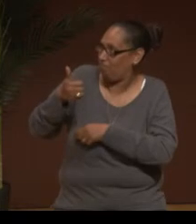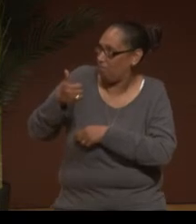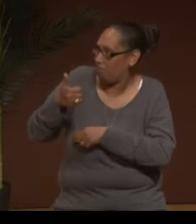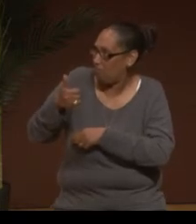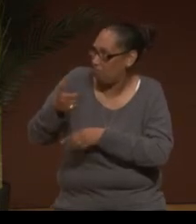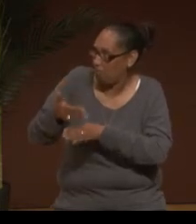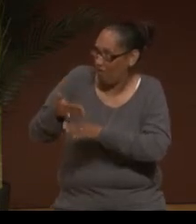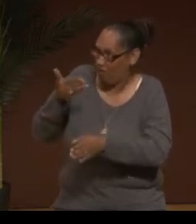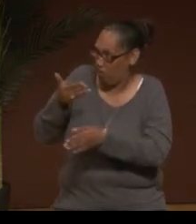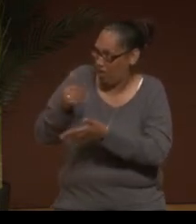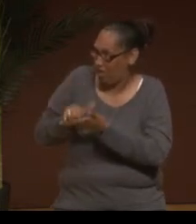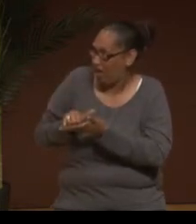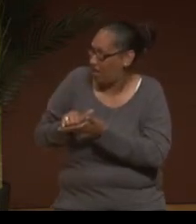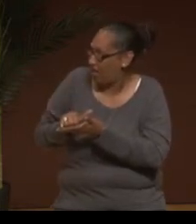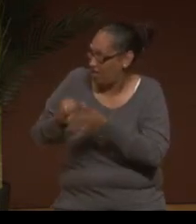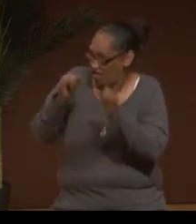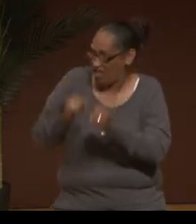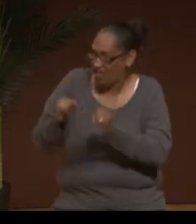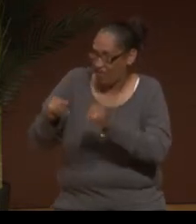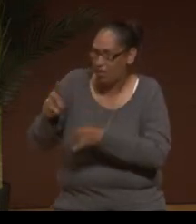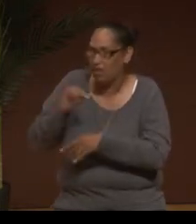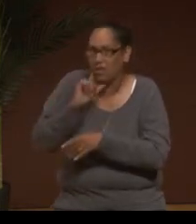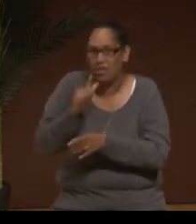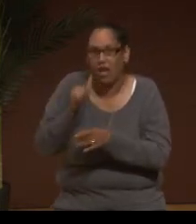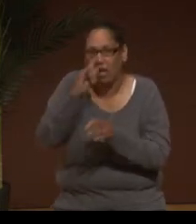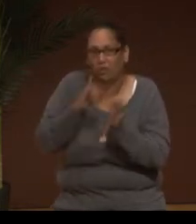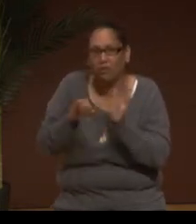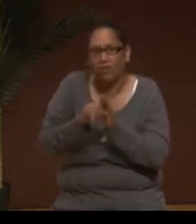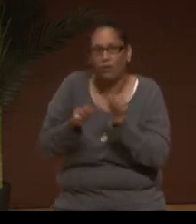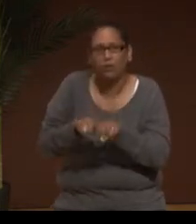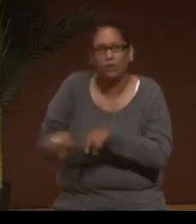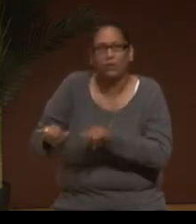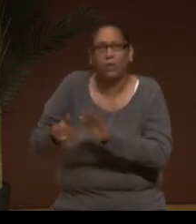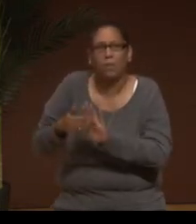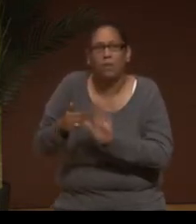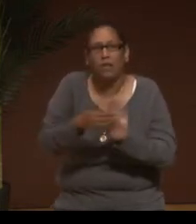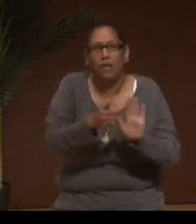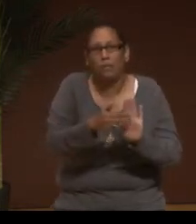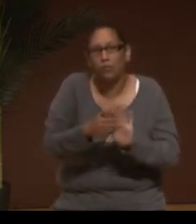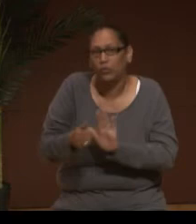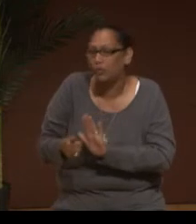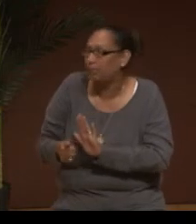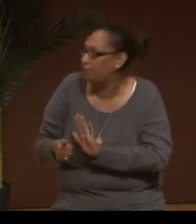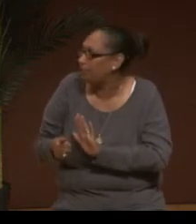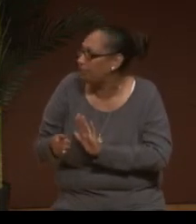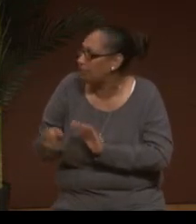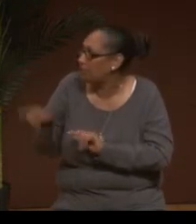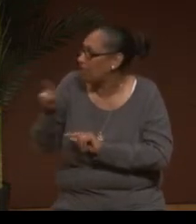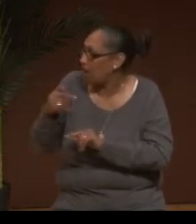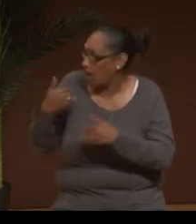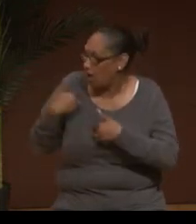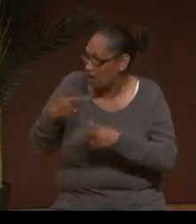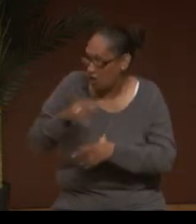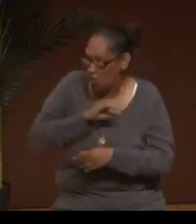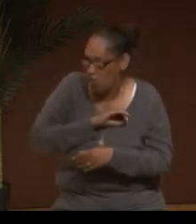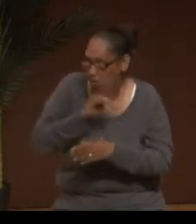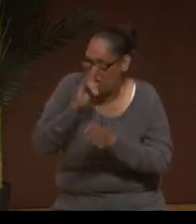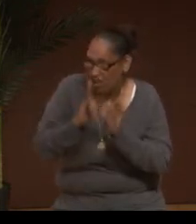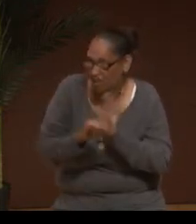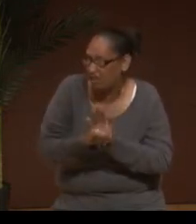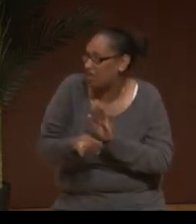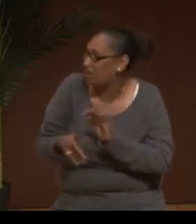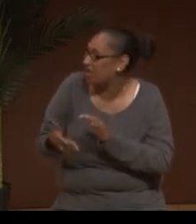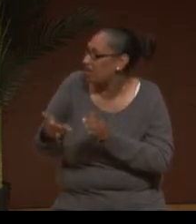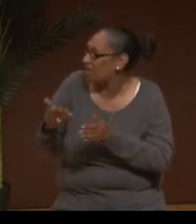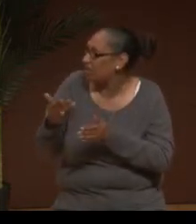Before then, individuals did not identify with the same labels that we apply today. They had their own identities, some of